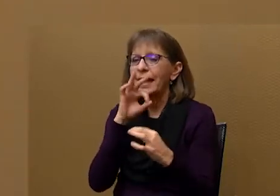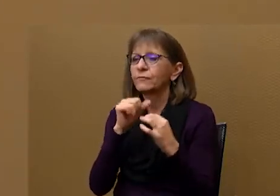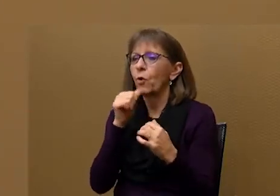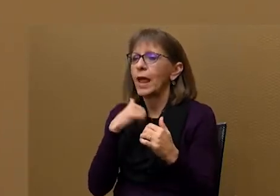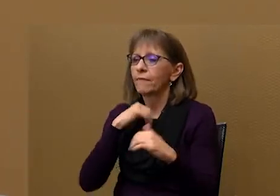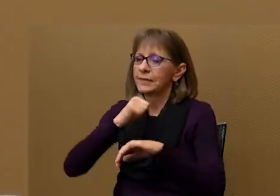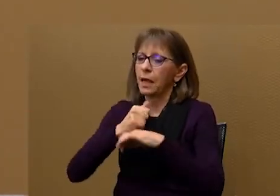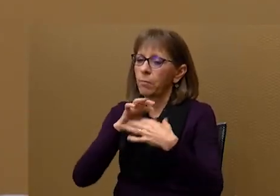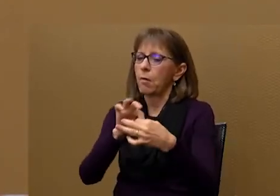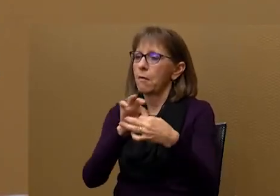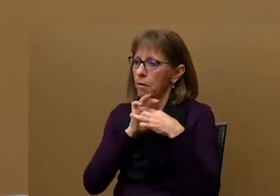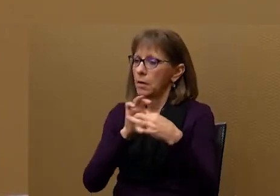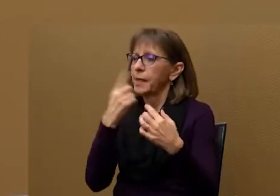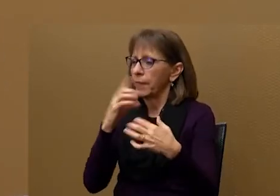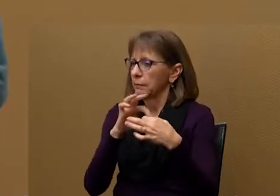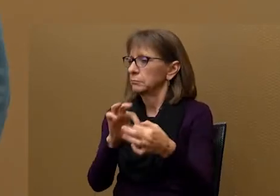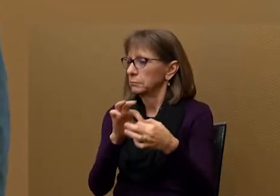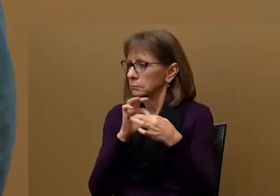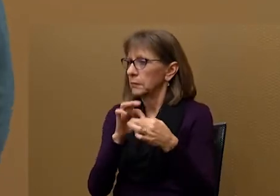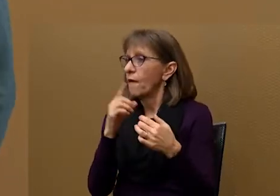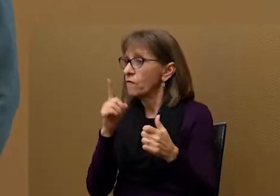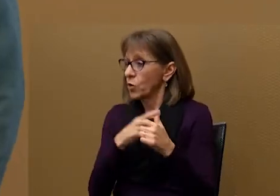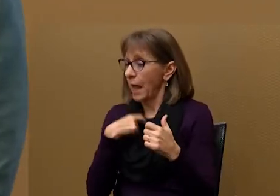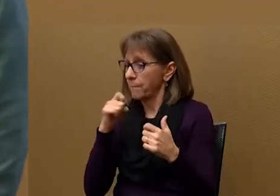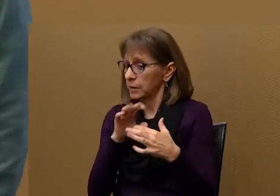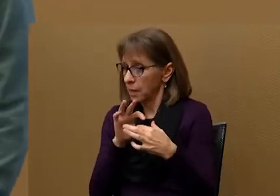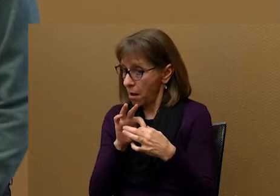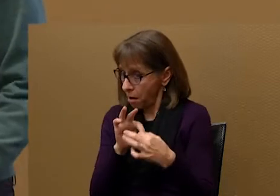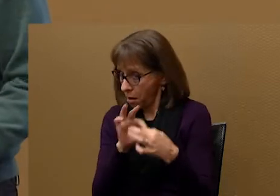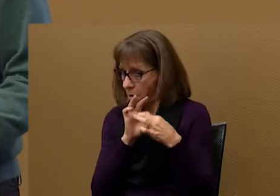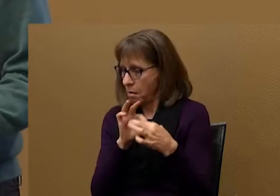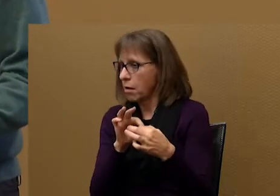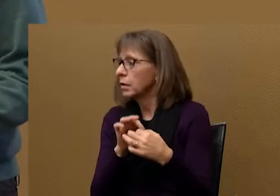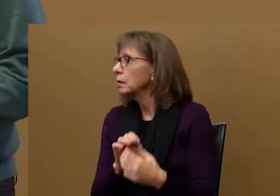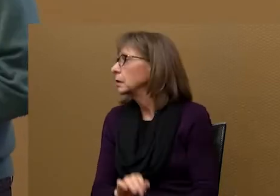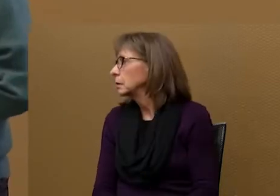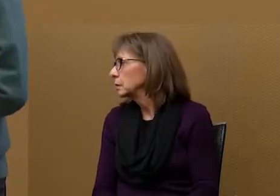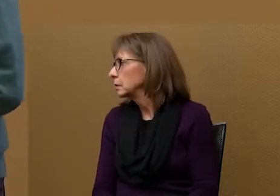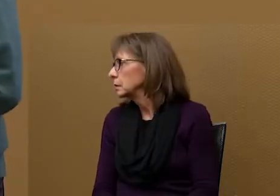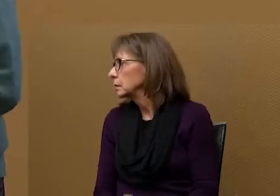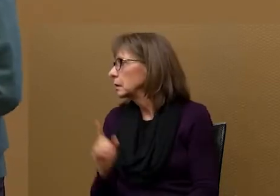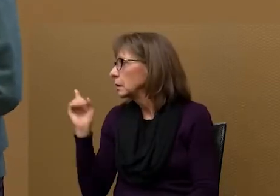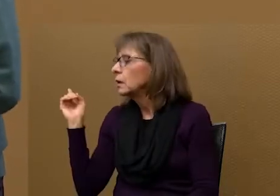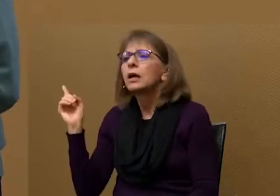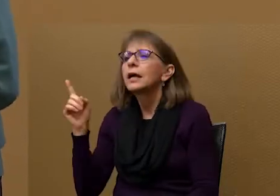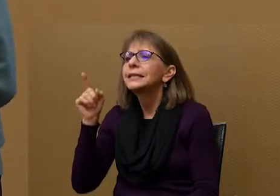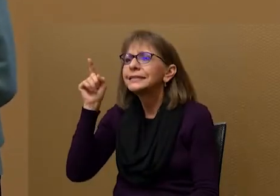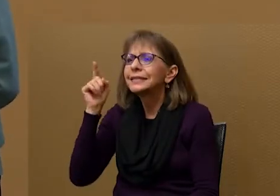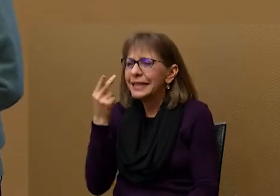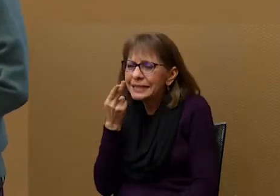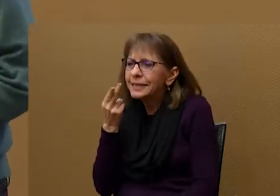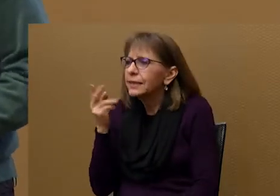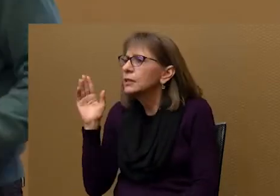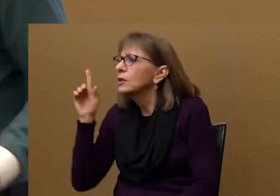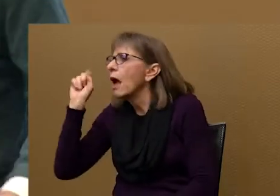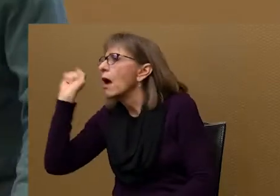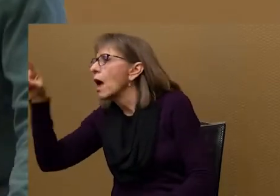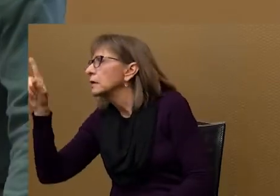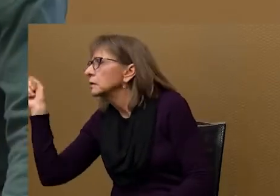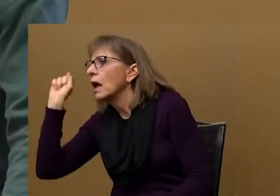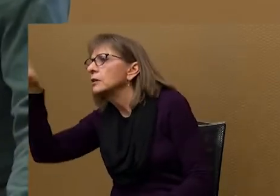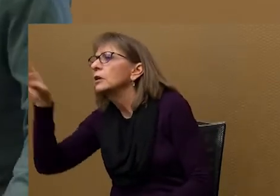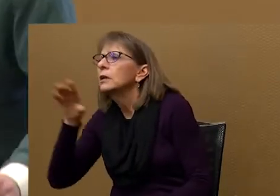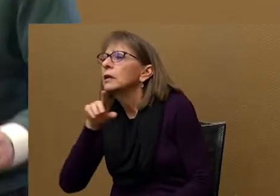towards the lying if we're not having some rapport. So I first have to see if I can get there. Does he hear the